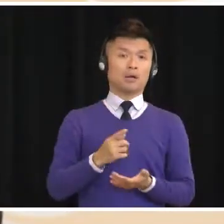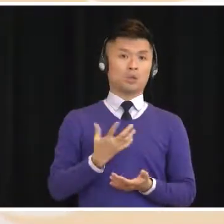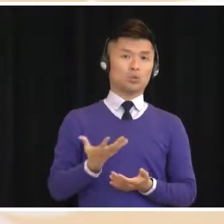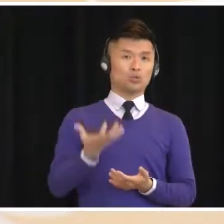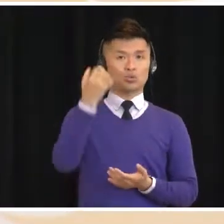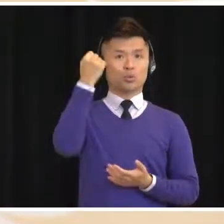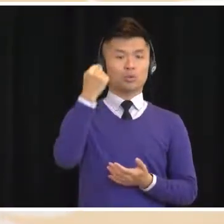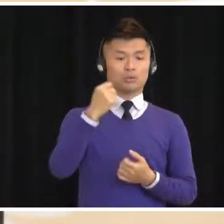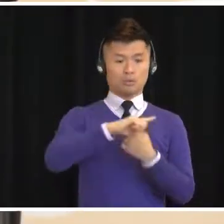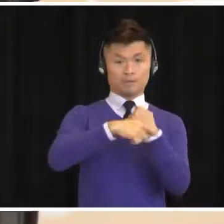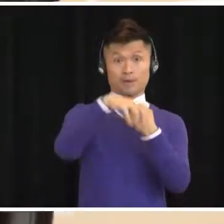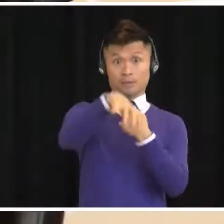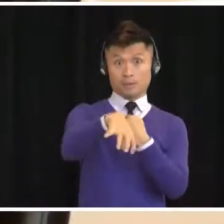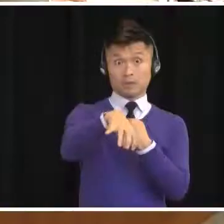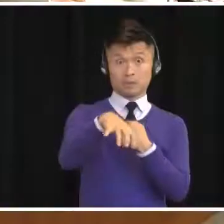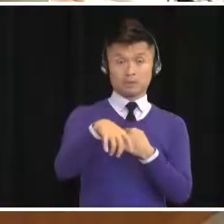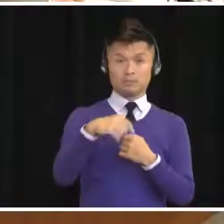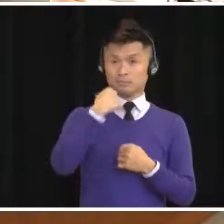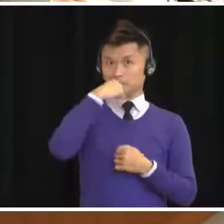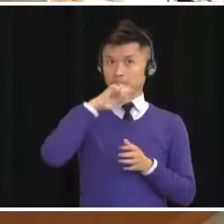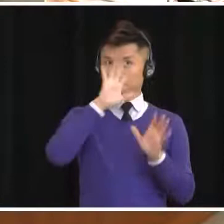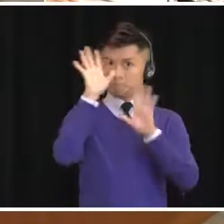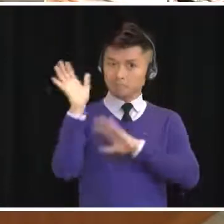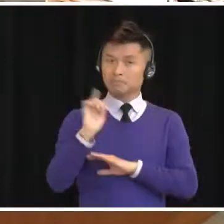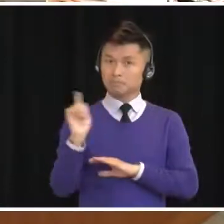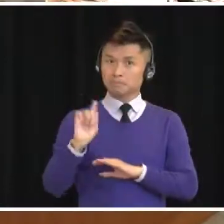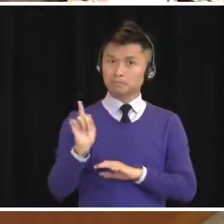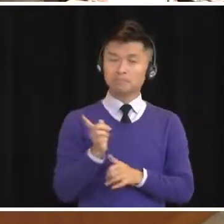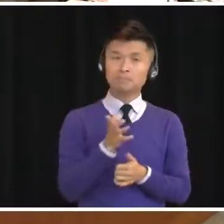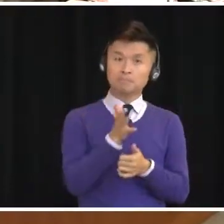Madam, your turn.